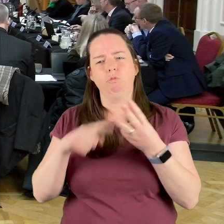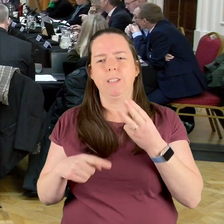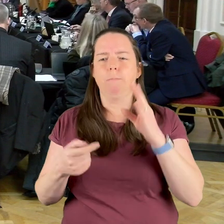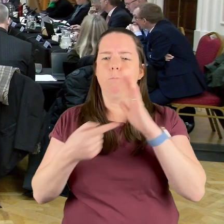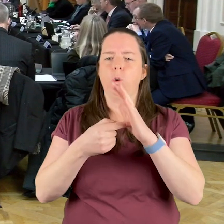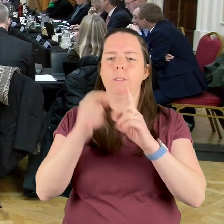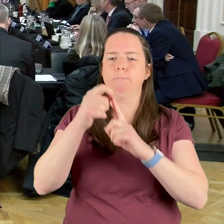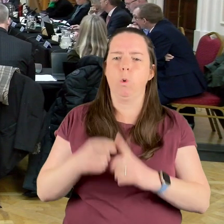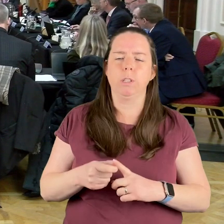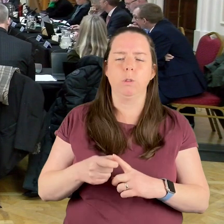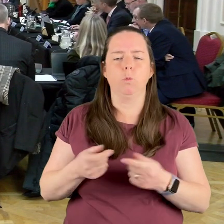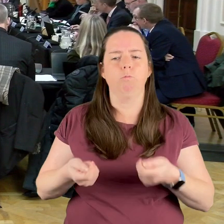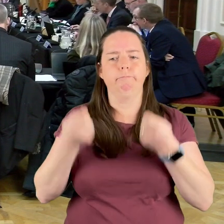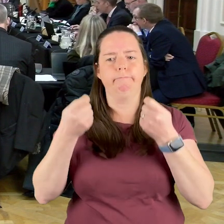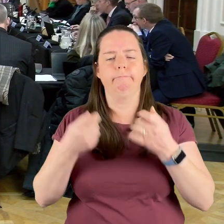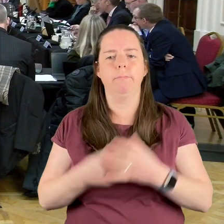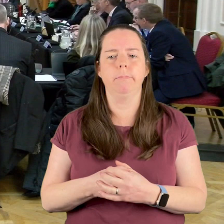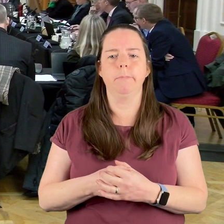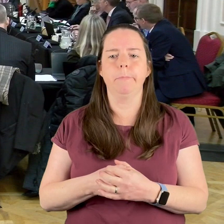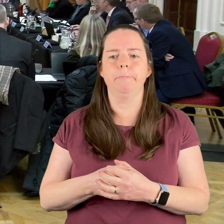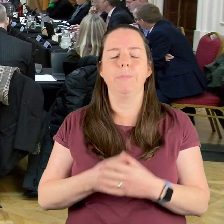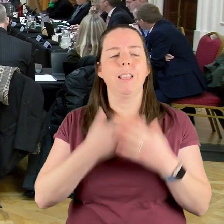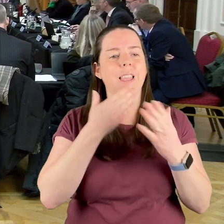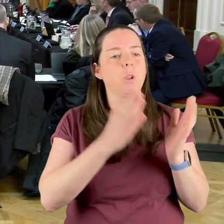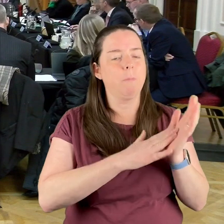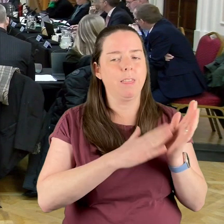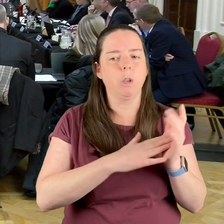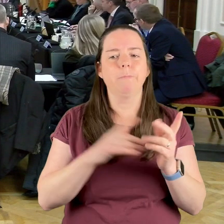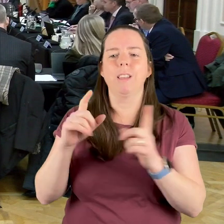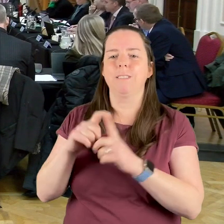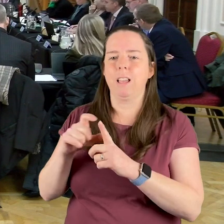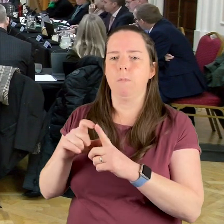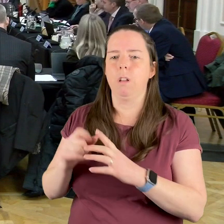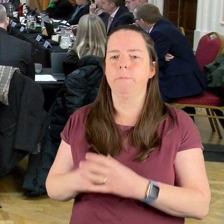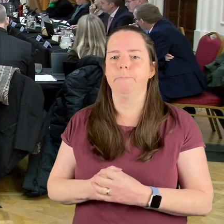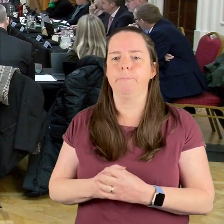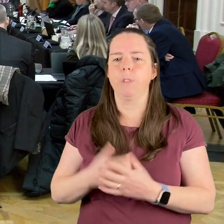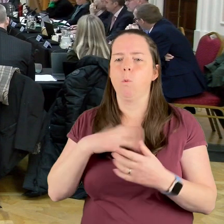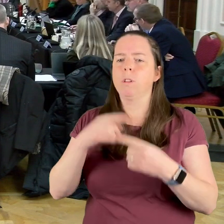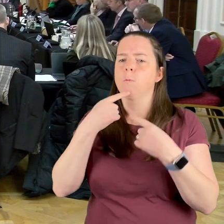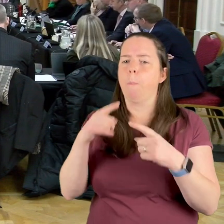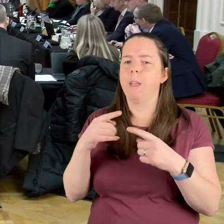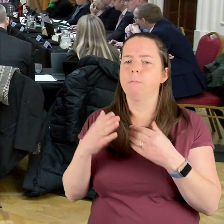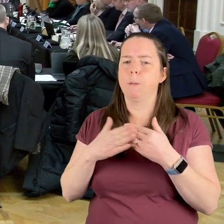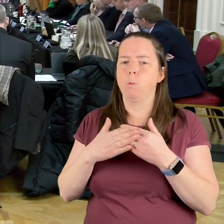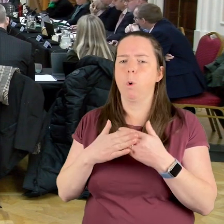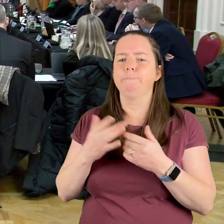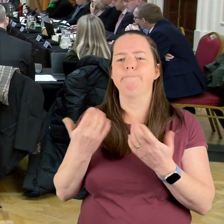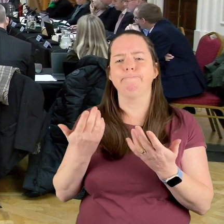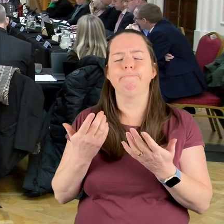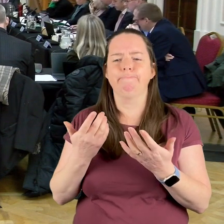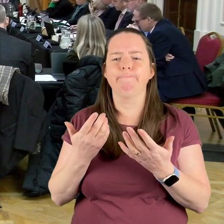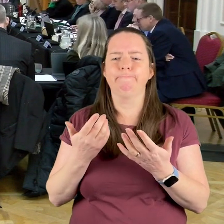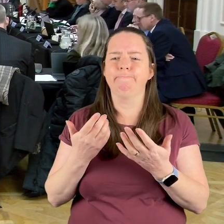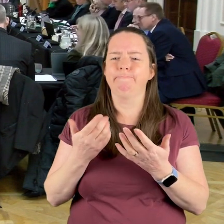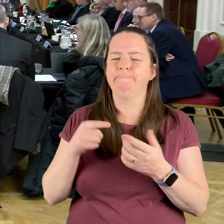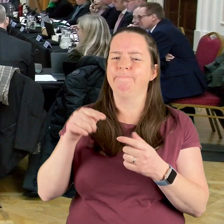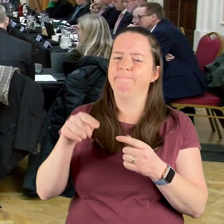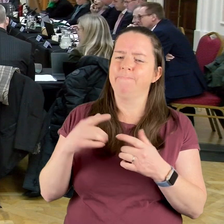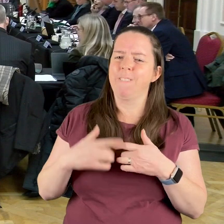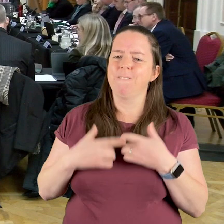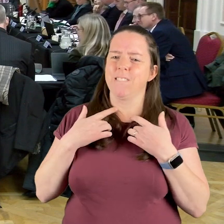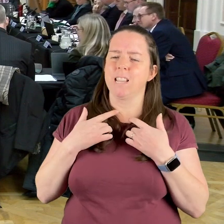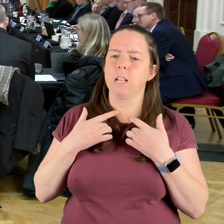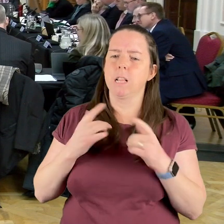across Southwest London. So I thought three important points to make. Thank you, Matthew. Dagmar.